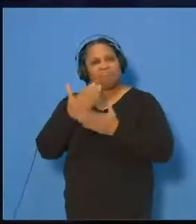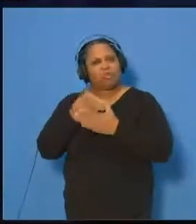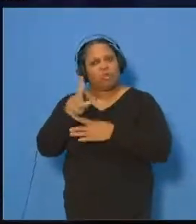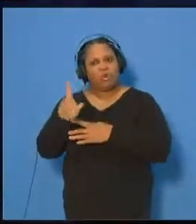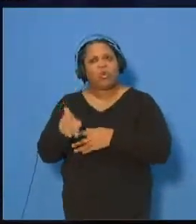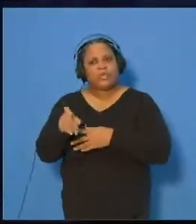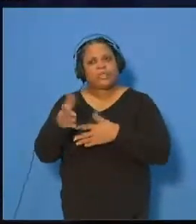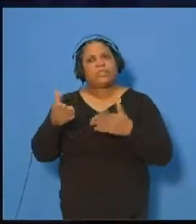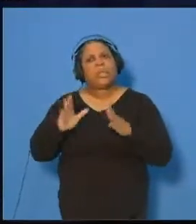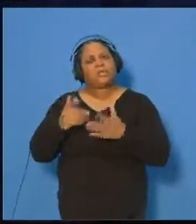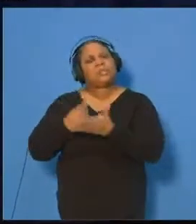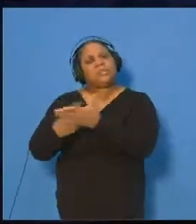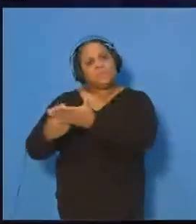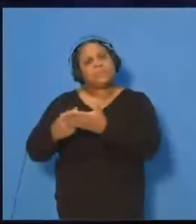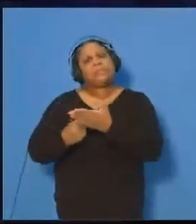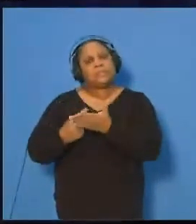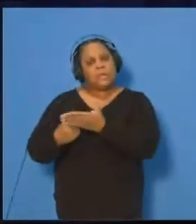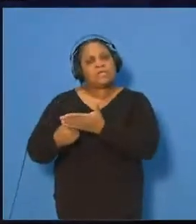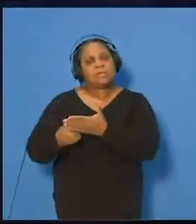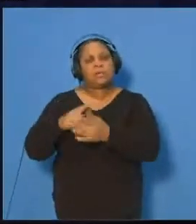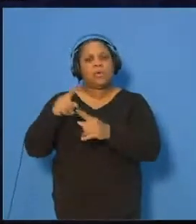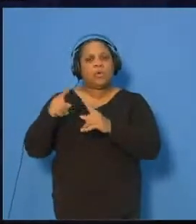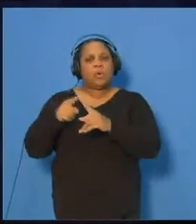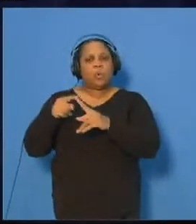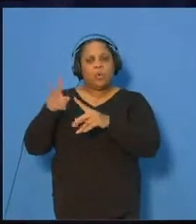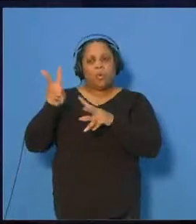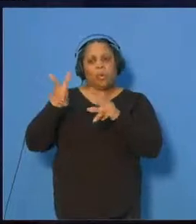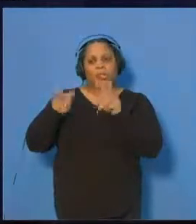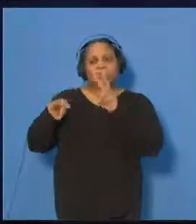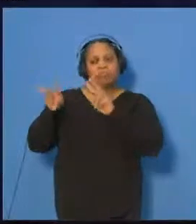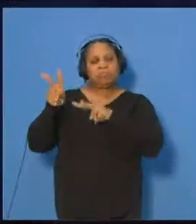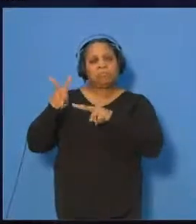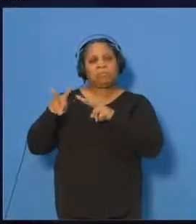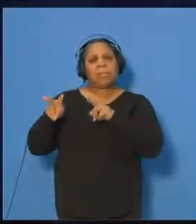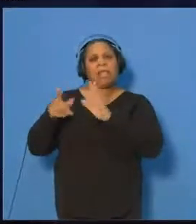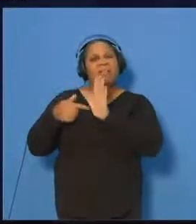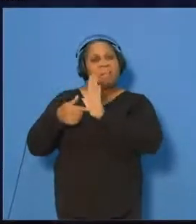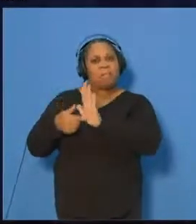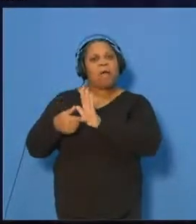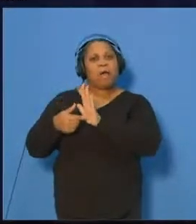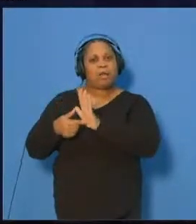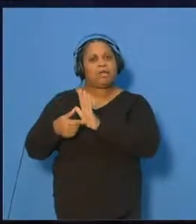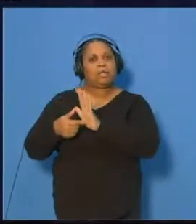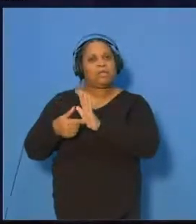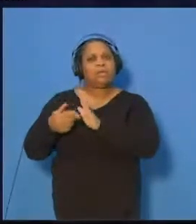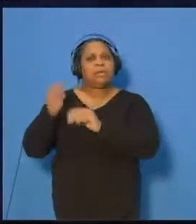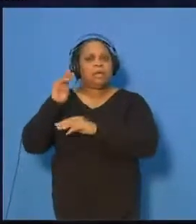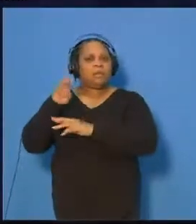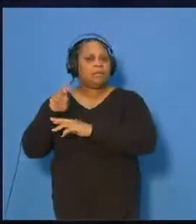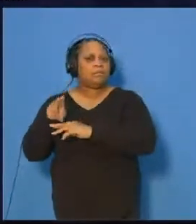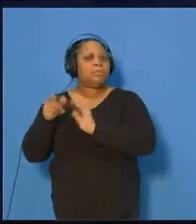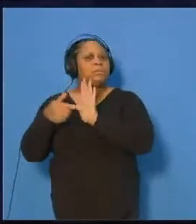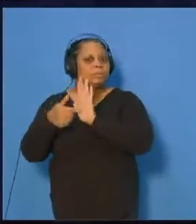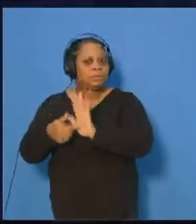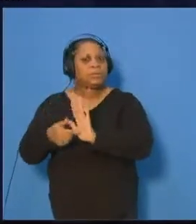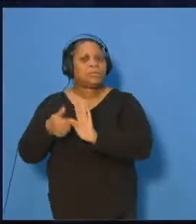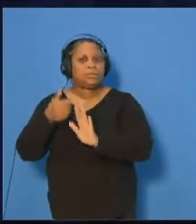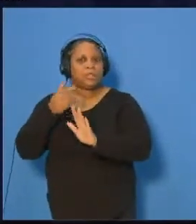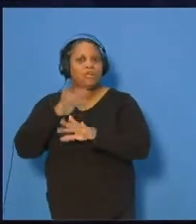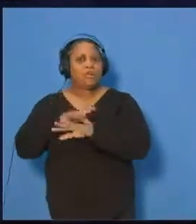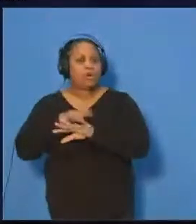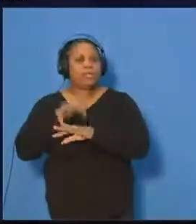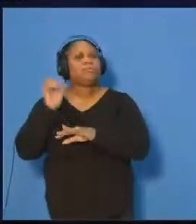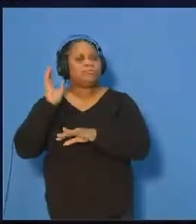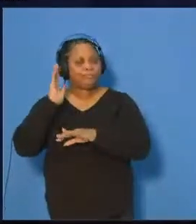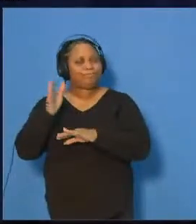a few things. I think that when you look at the modeling, I think what the minister has indicated is that modeling will